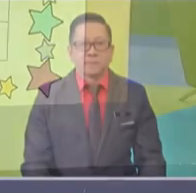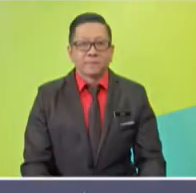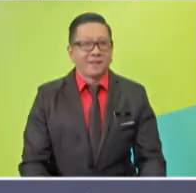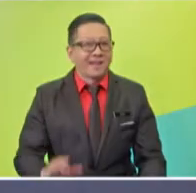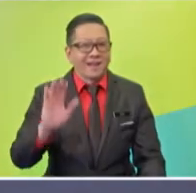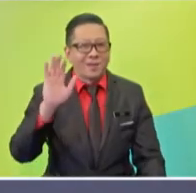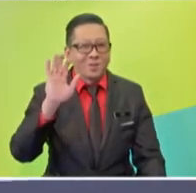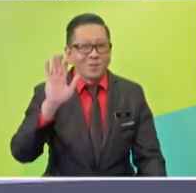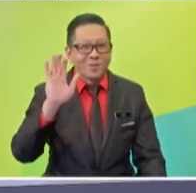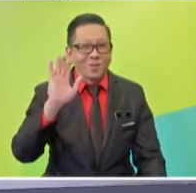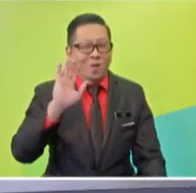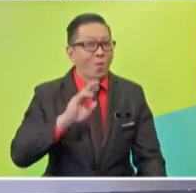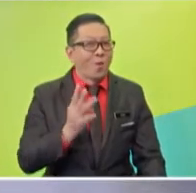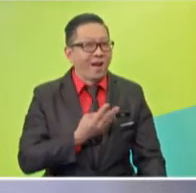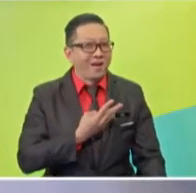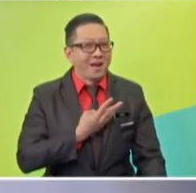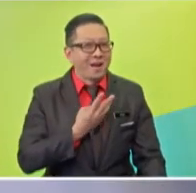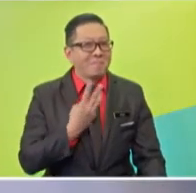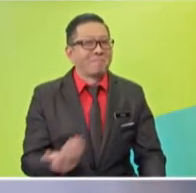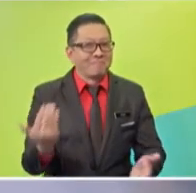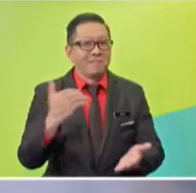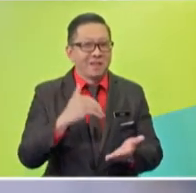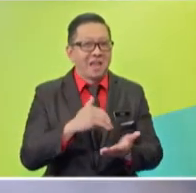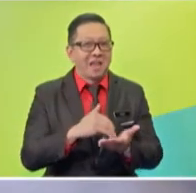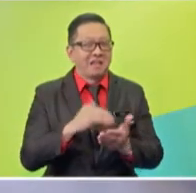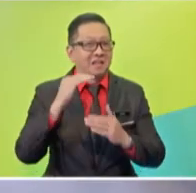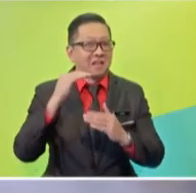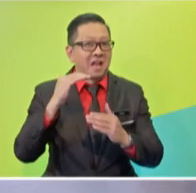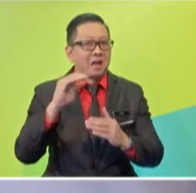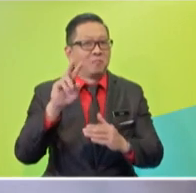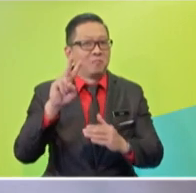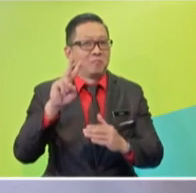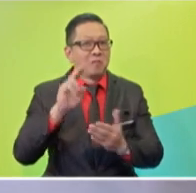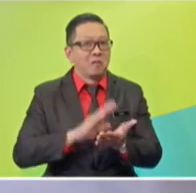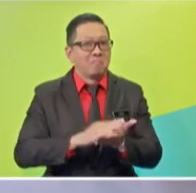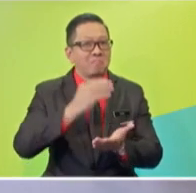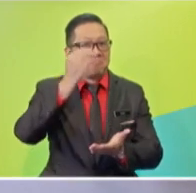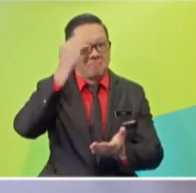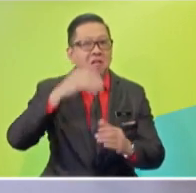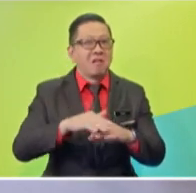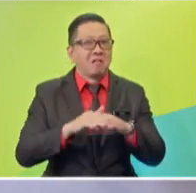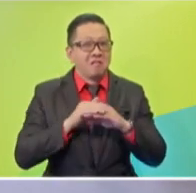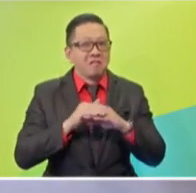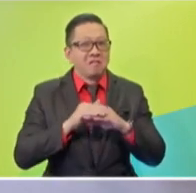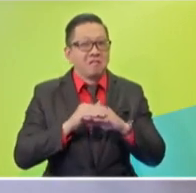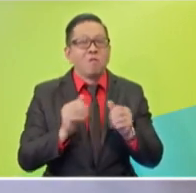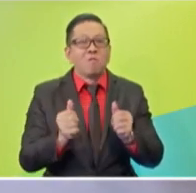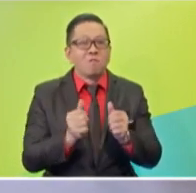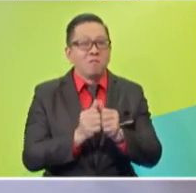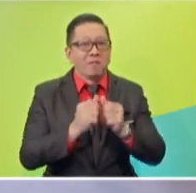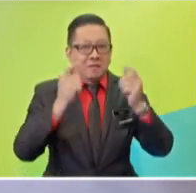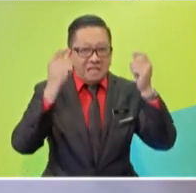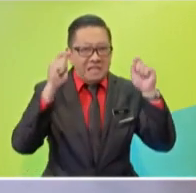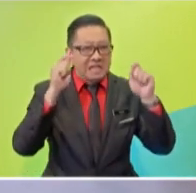Hello, welcome back to DidikTV KPM for Tahap 2. And today we're still here with Mr. Haikal as our